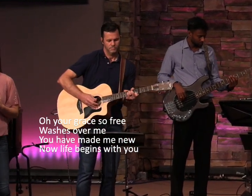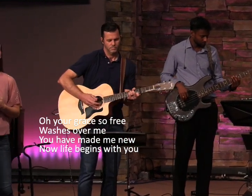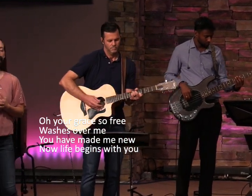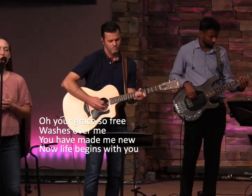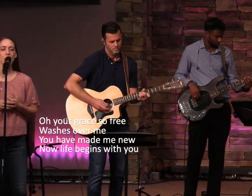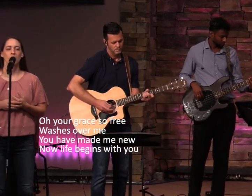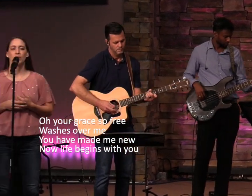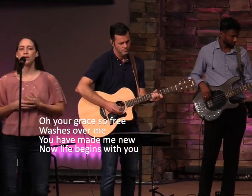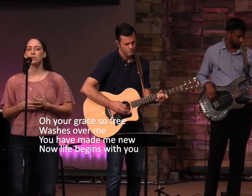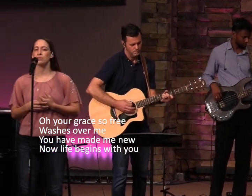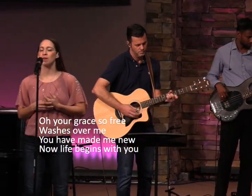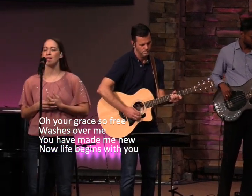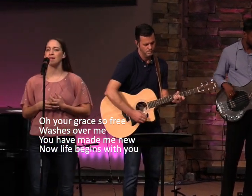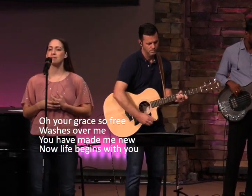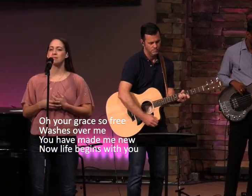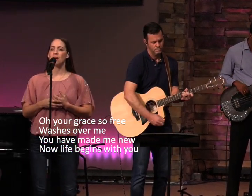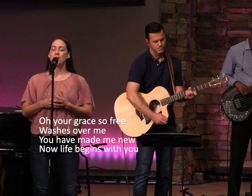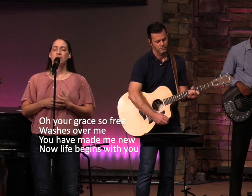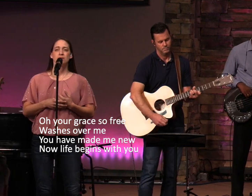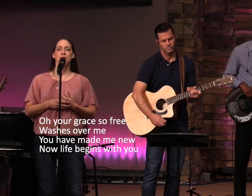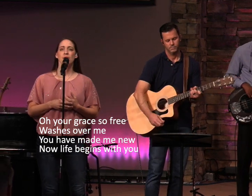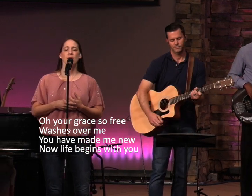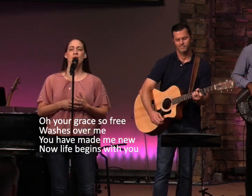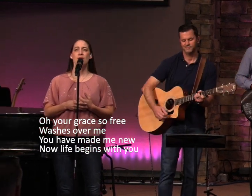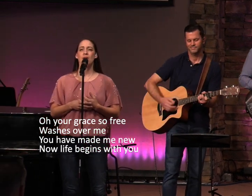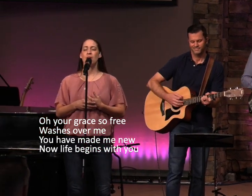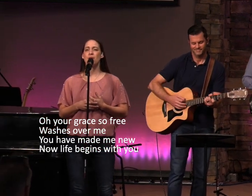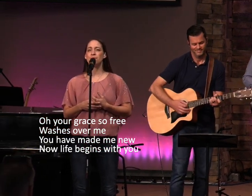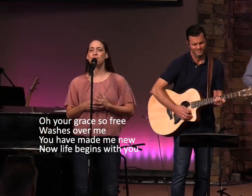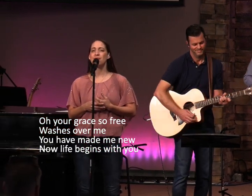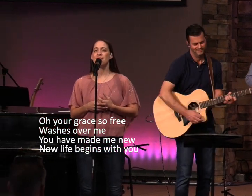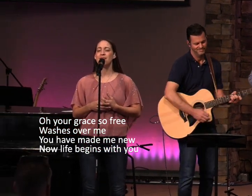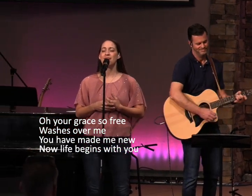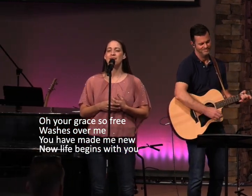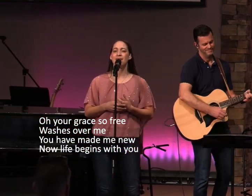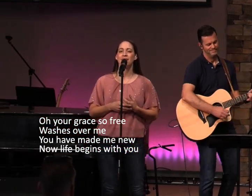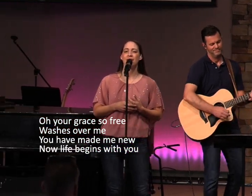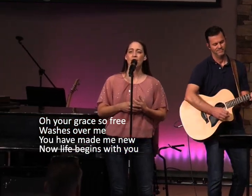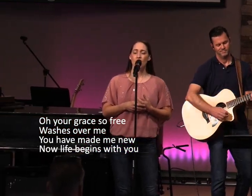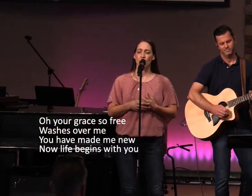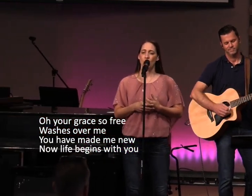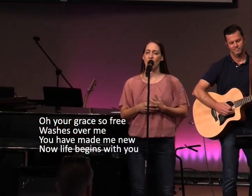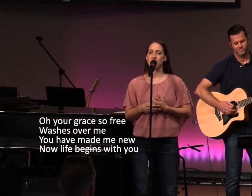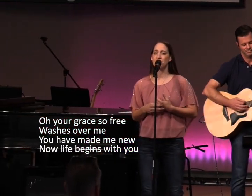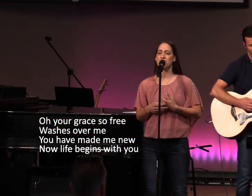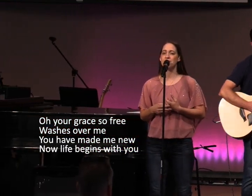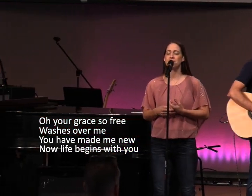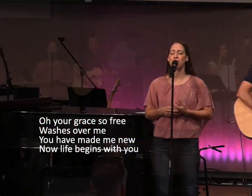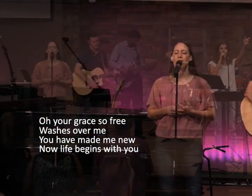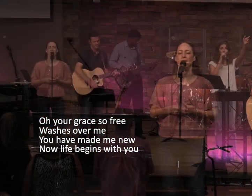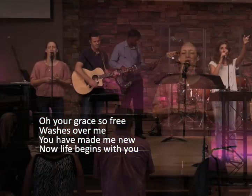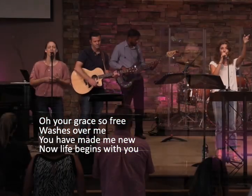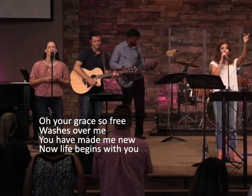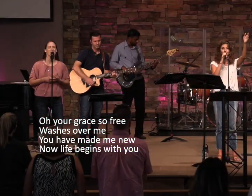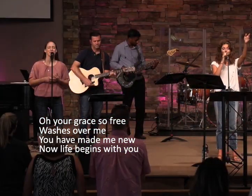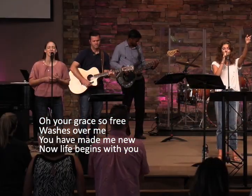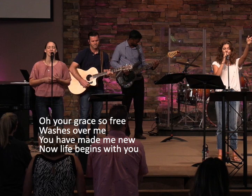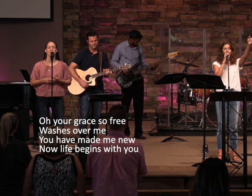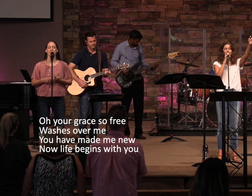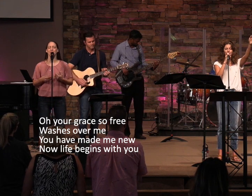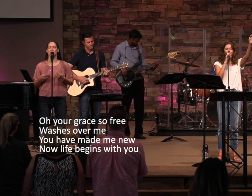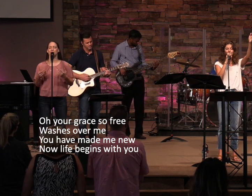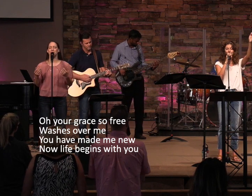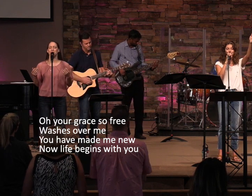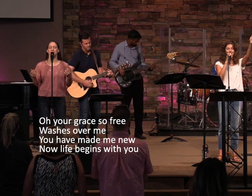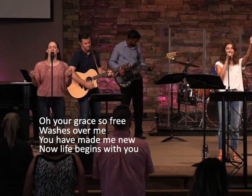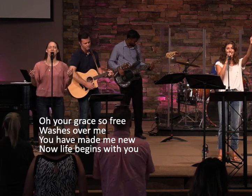Oh, your grace, so free Washes over